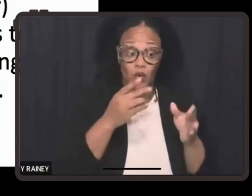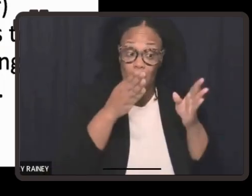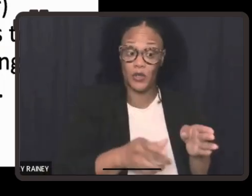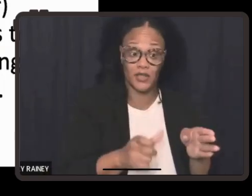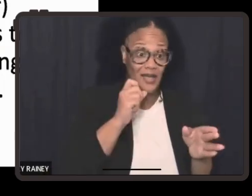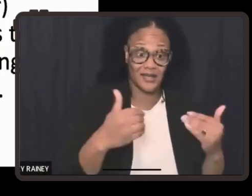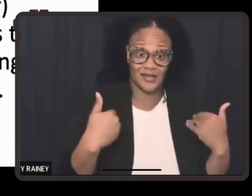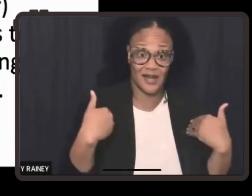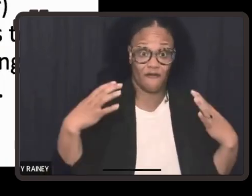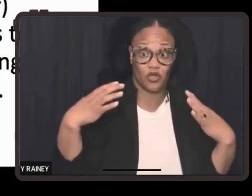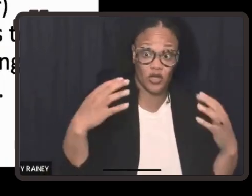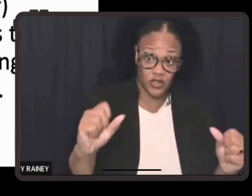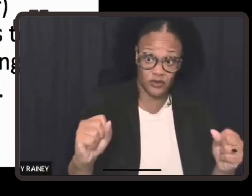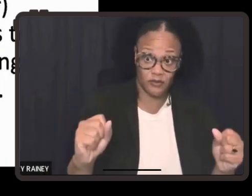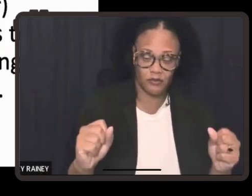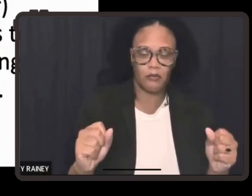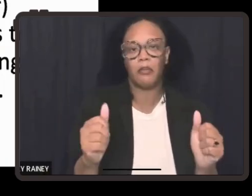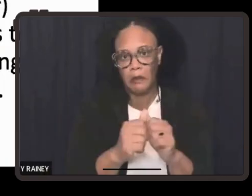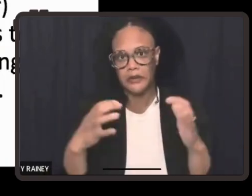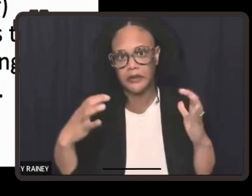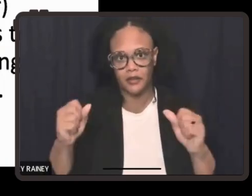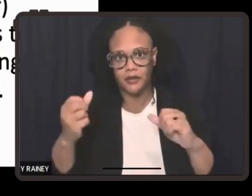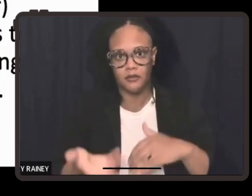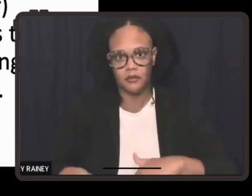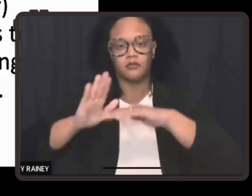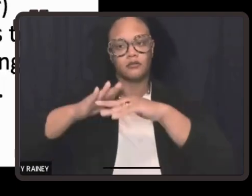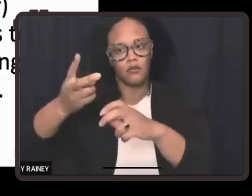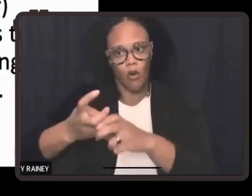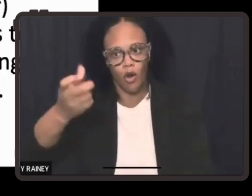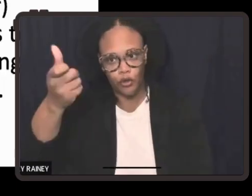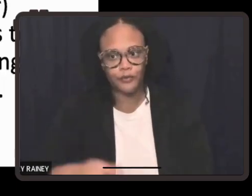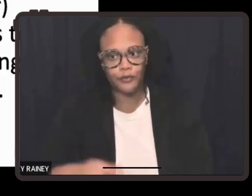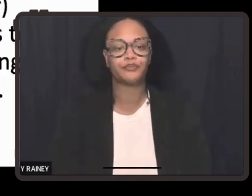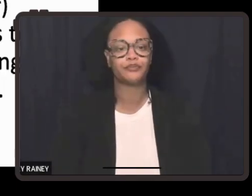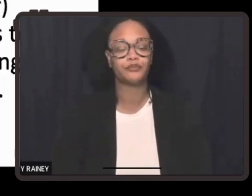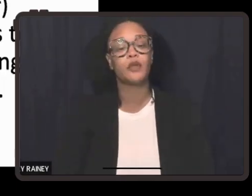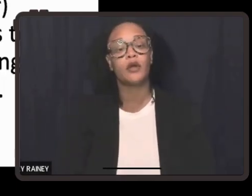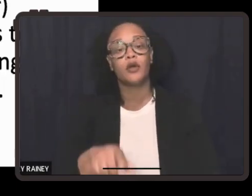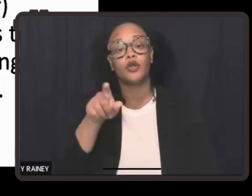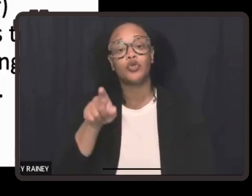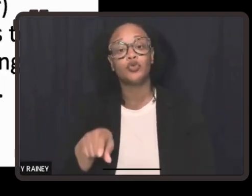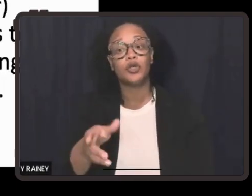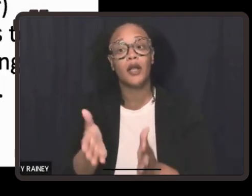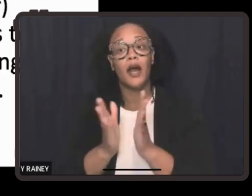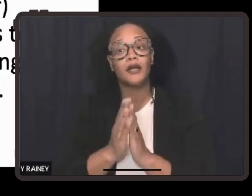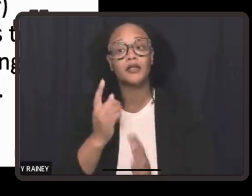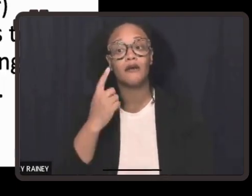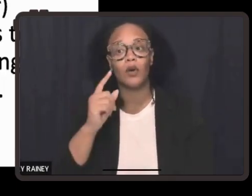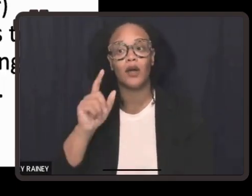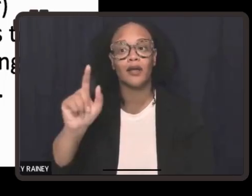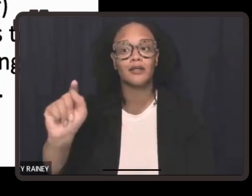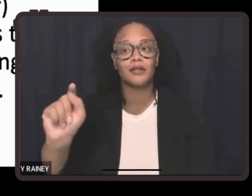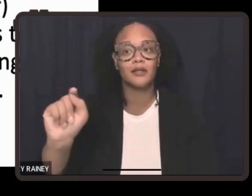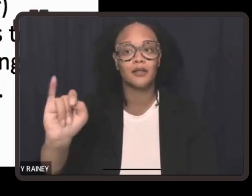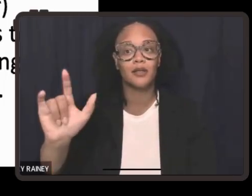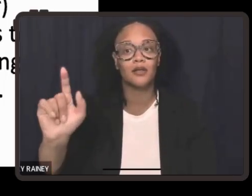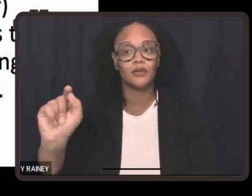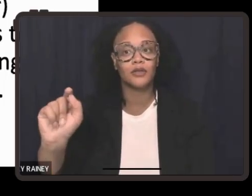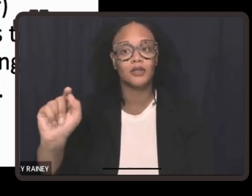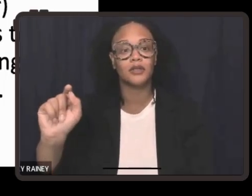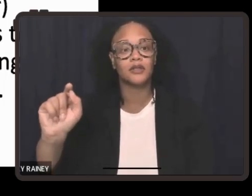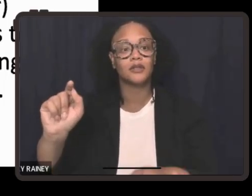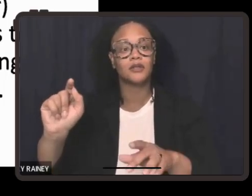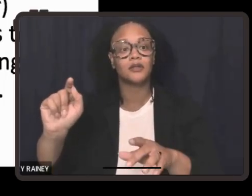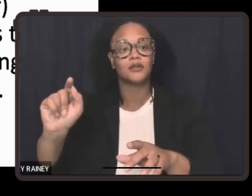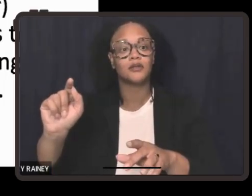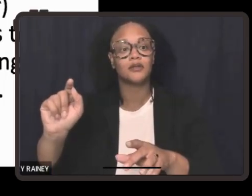not, you should do that like a tilt test, but really you can lie your individual down